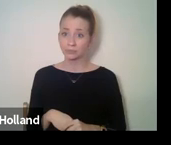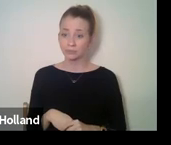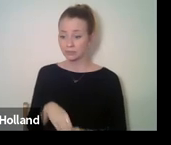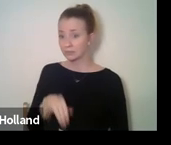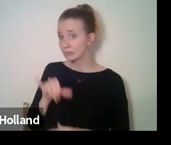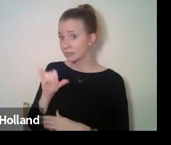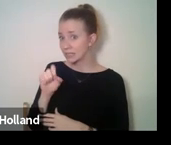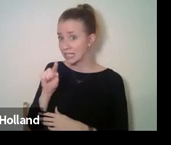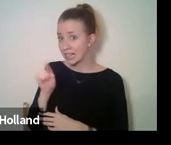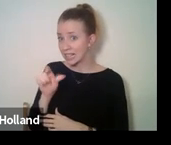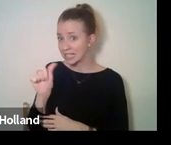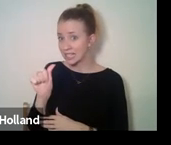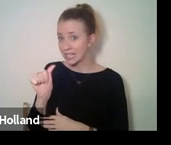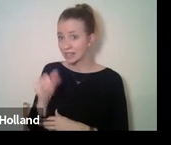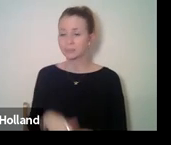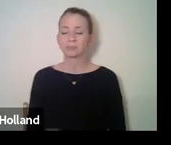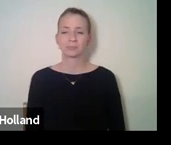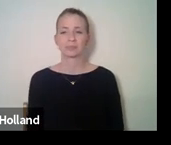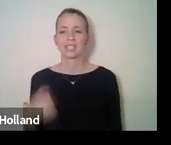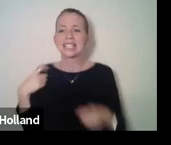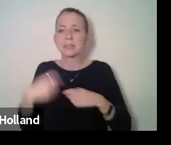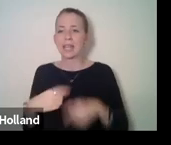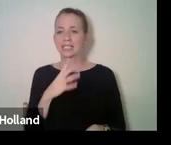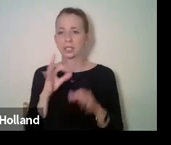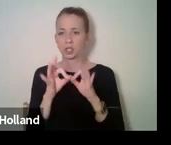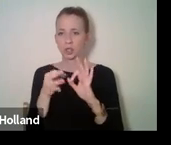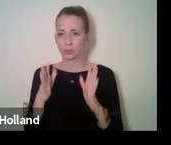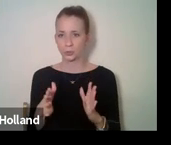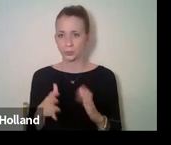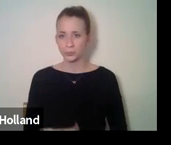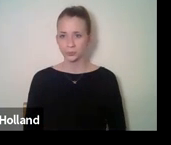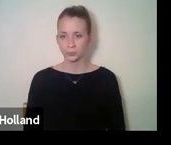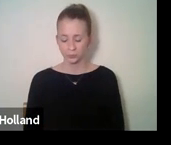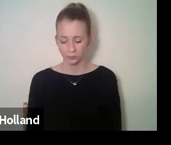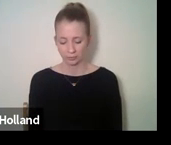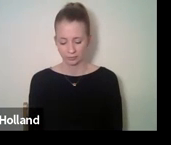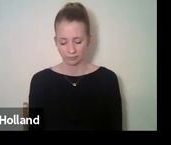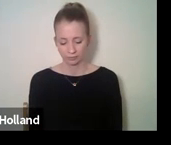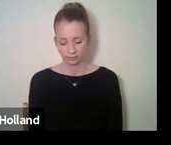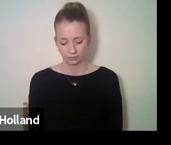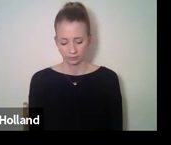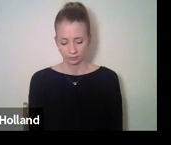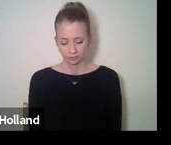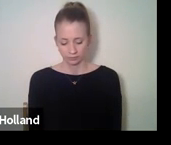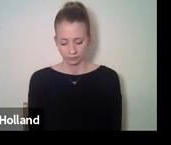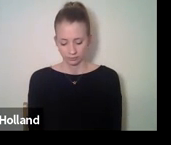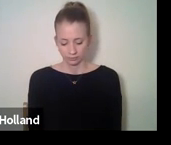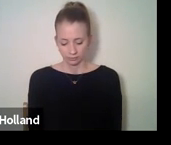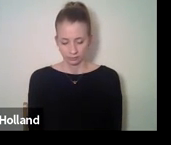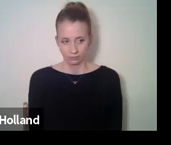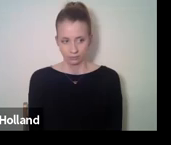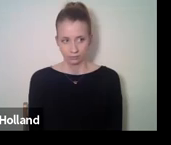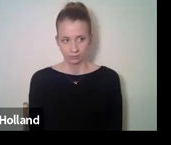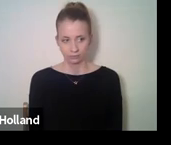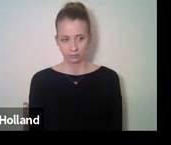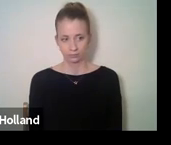Julitza? Cuando pagamos nuestras facturas de electricidad, en realidad estamos pagando por dos cosas distintas. Primero, estamos